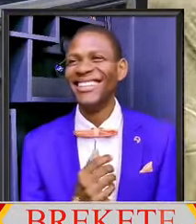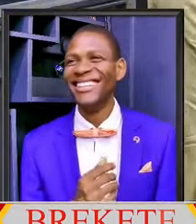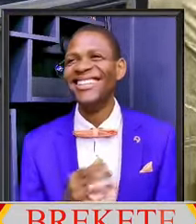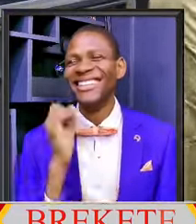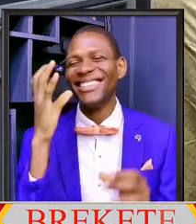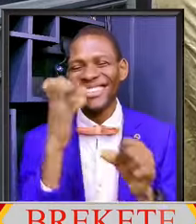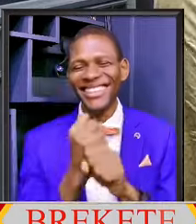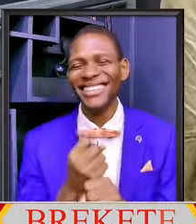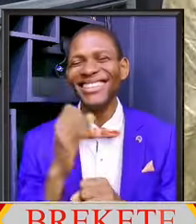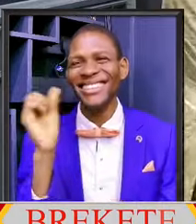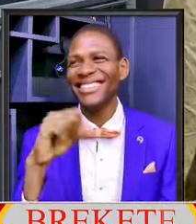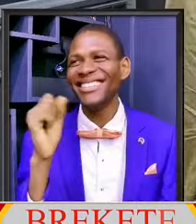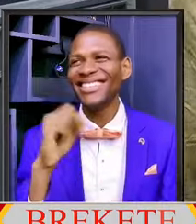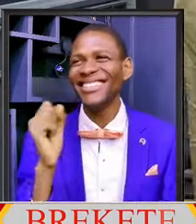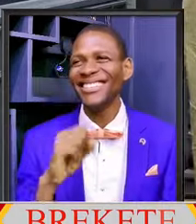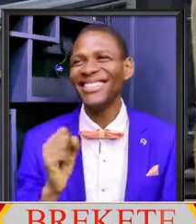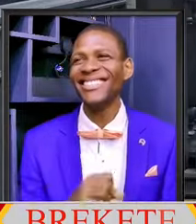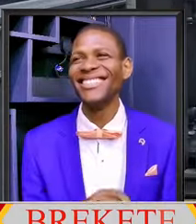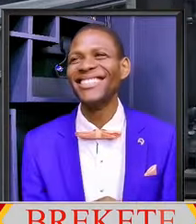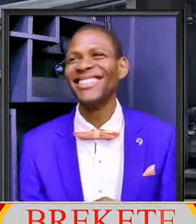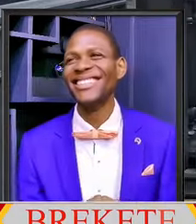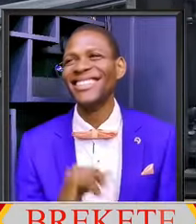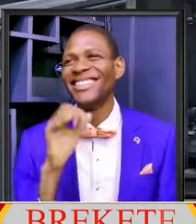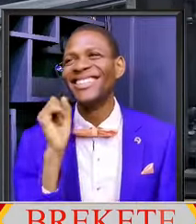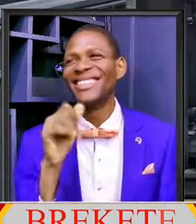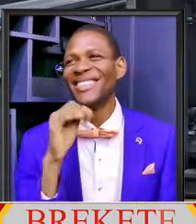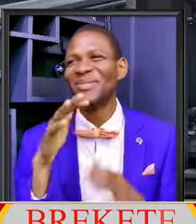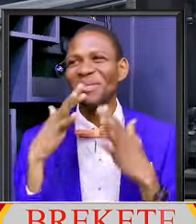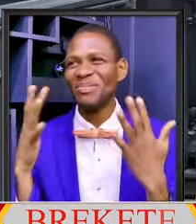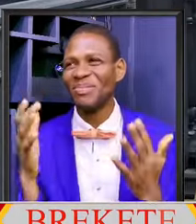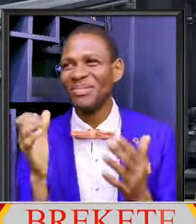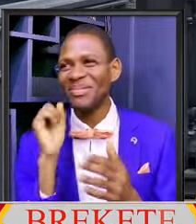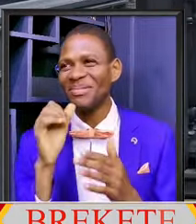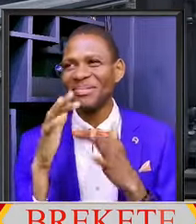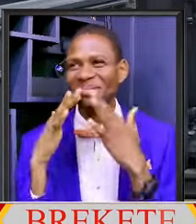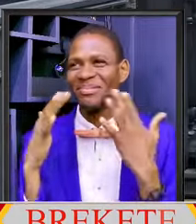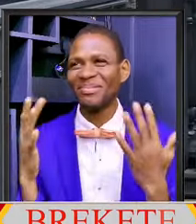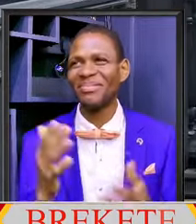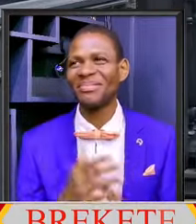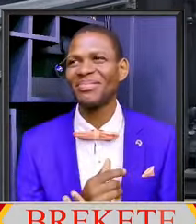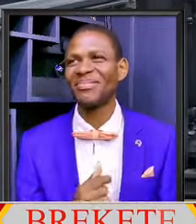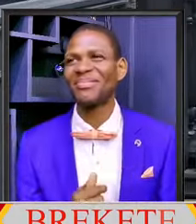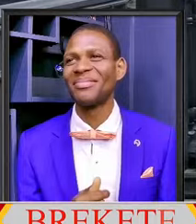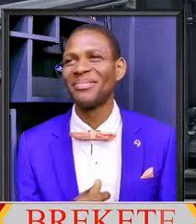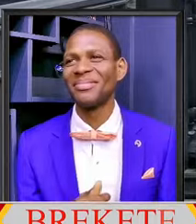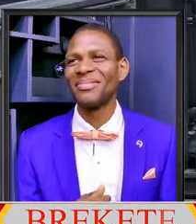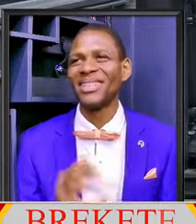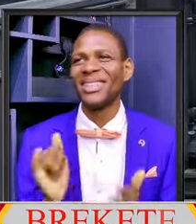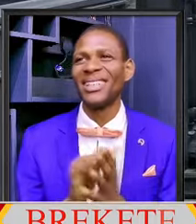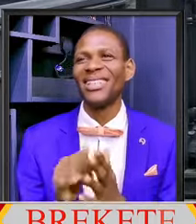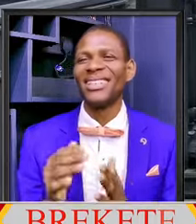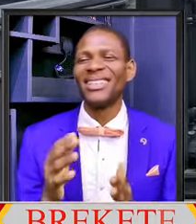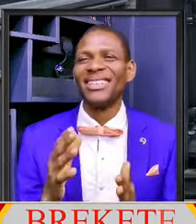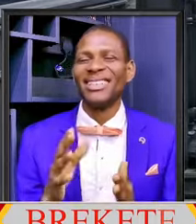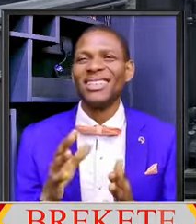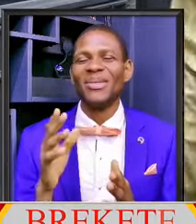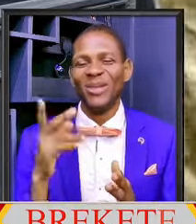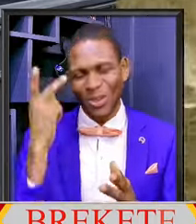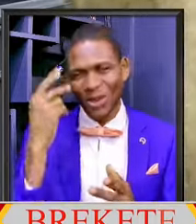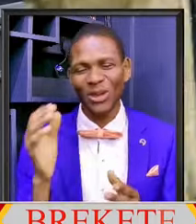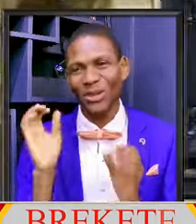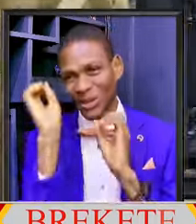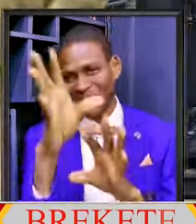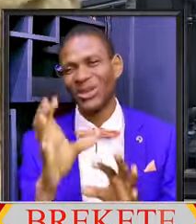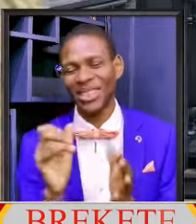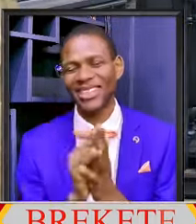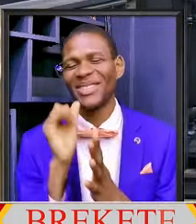She catch up. Is she not smiling? That is the essence of this throwing. Thank you.